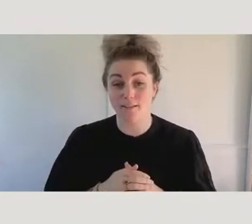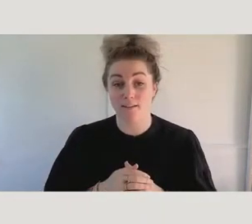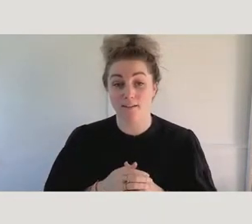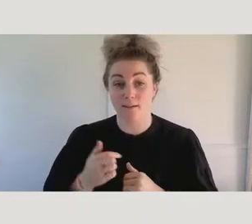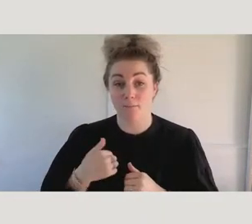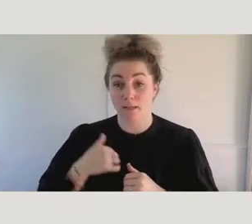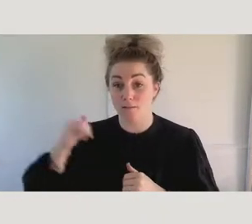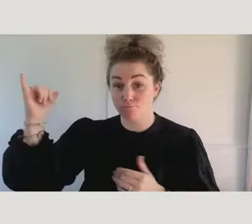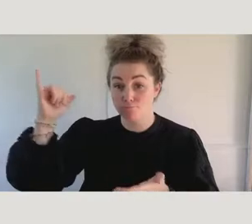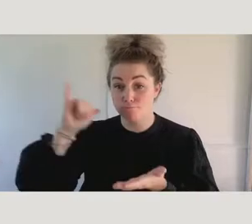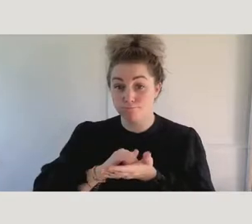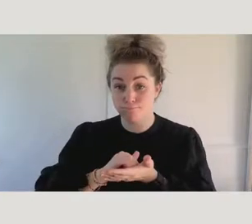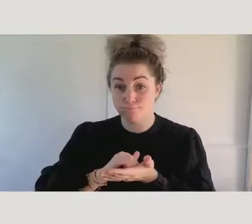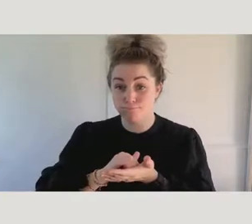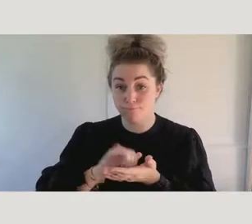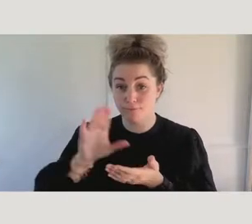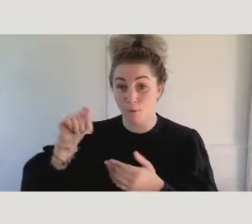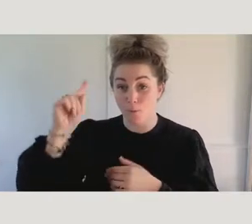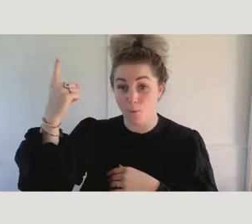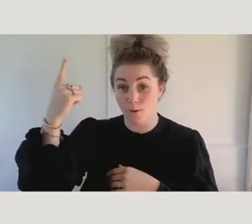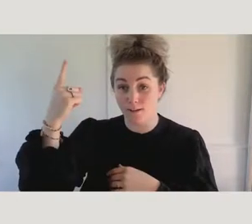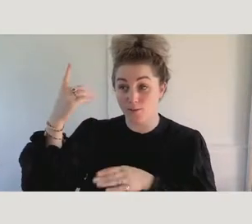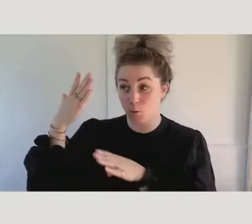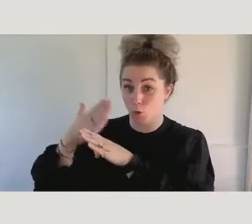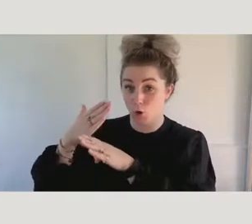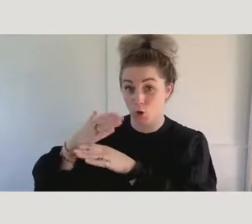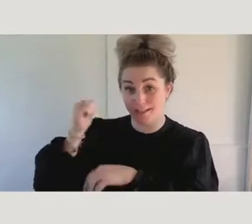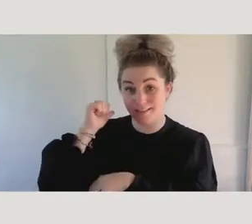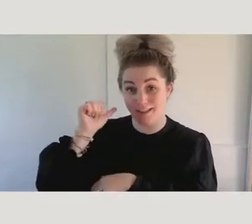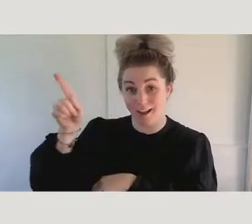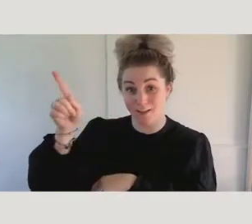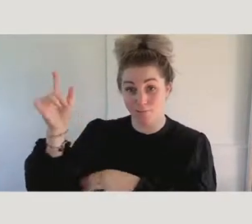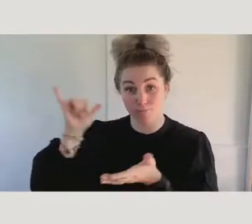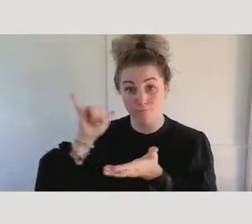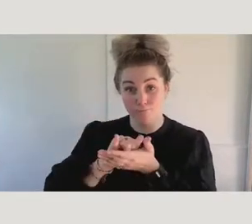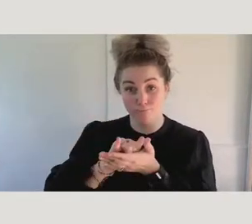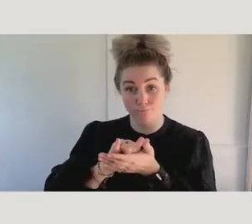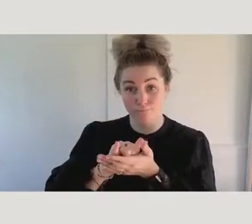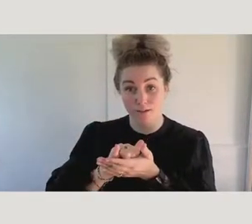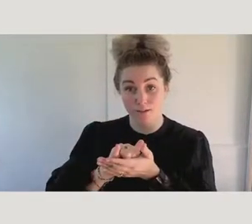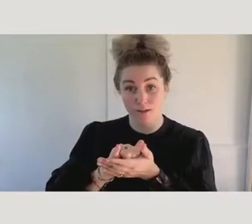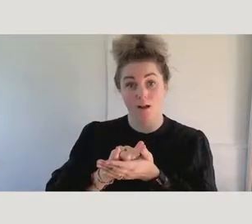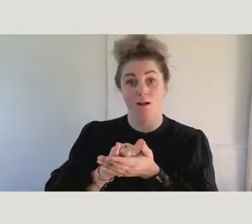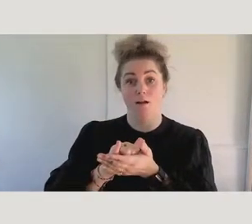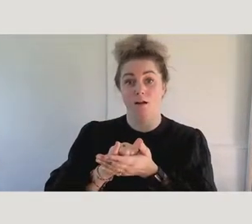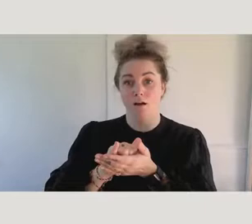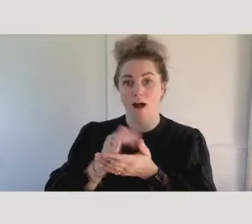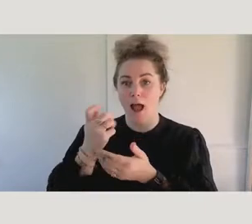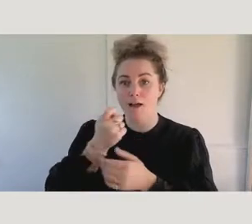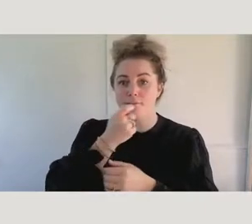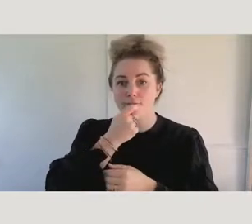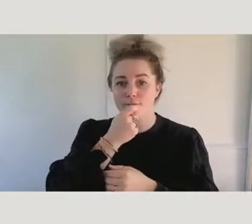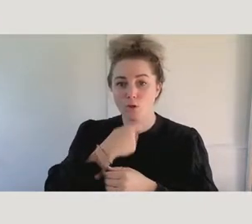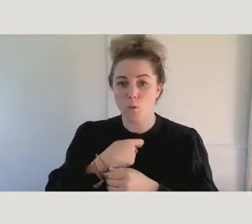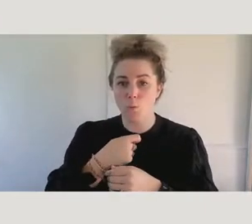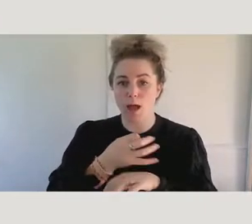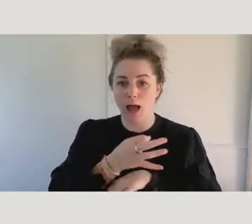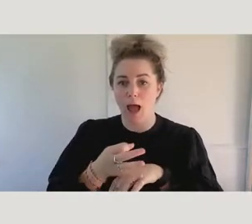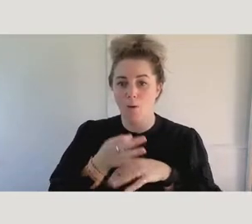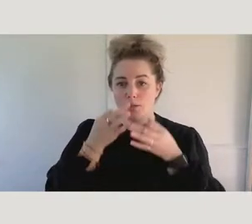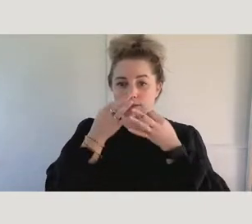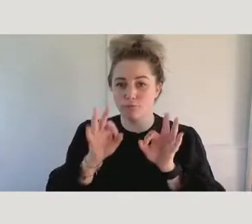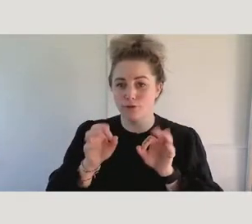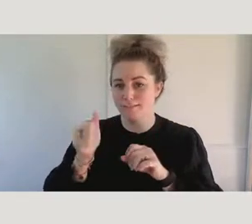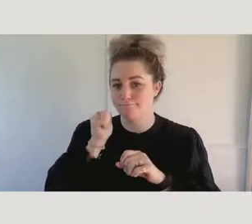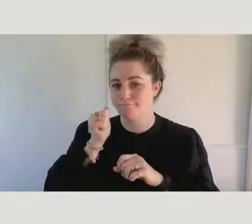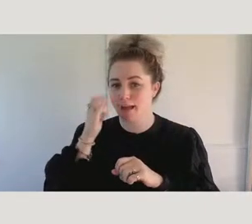just got off a plane this morning from Auckland where I was doing some work yesterday and I unexpectedly had a couple of hours free in the afternoon so